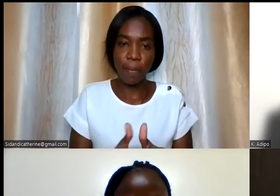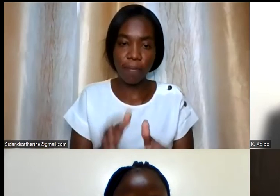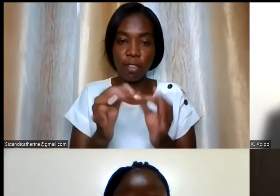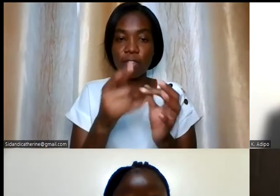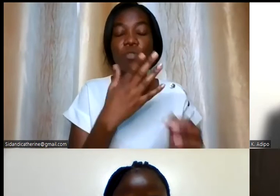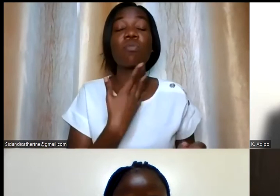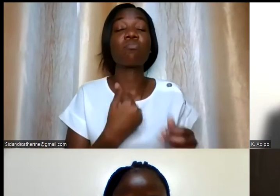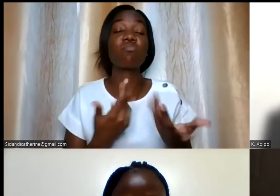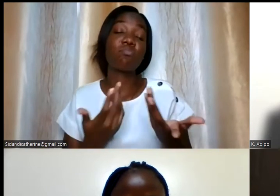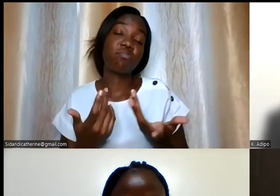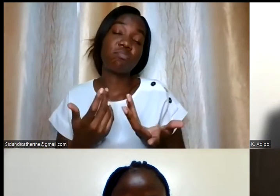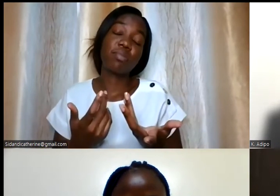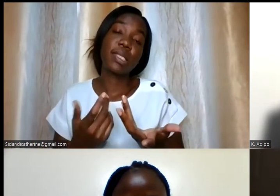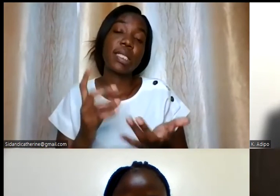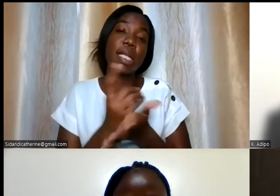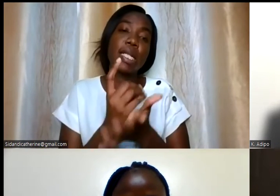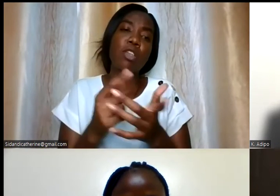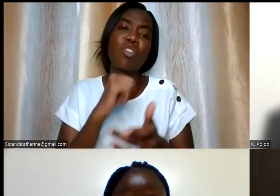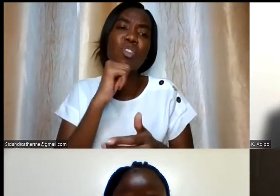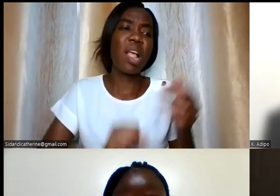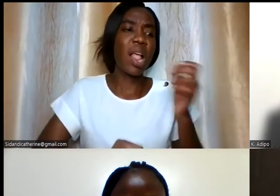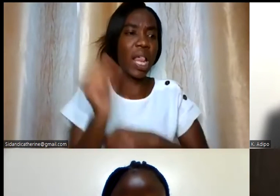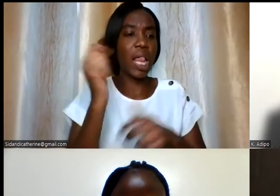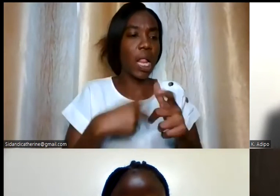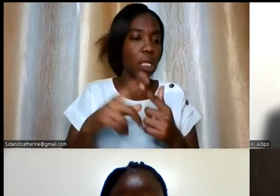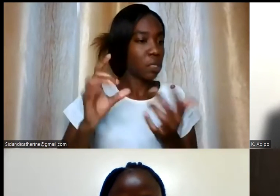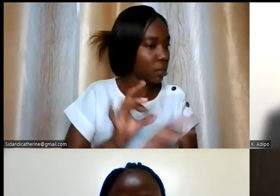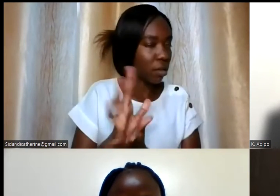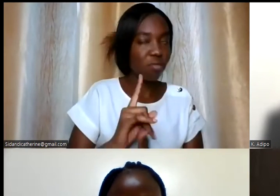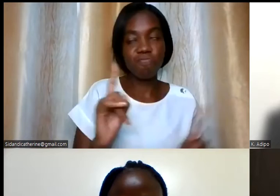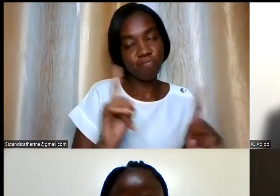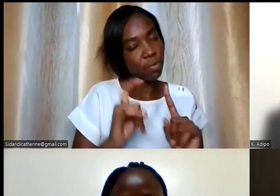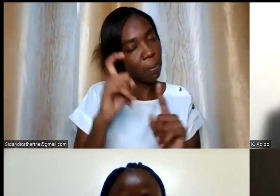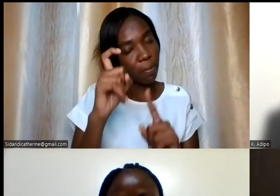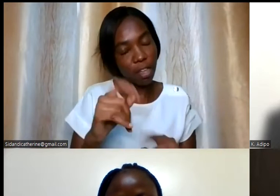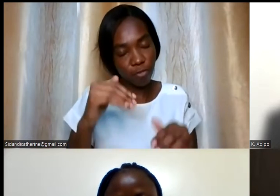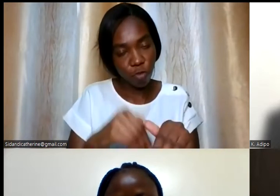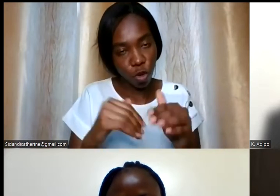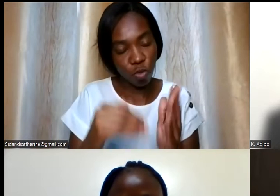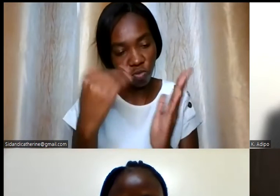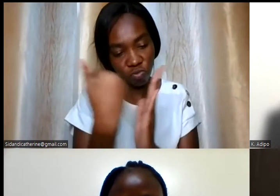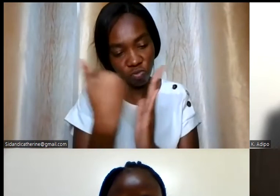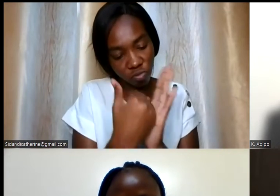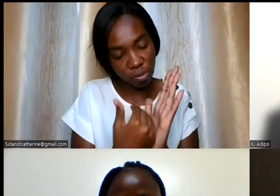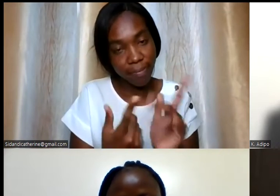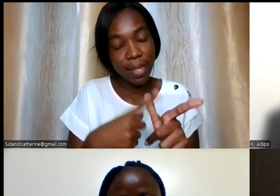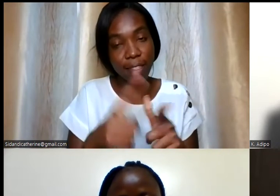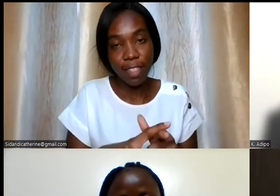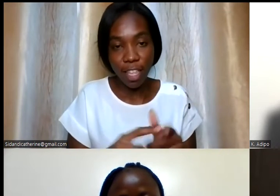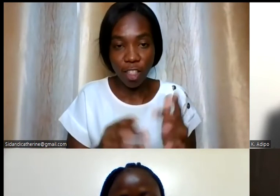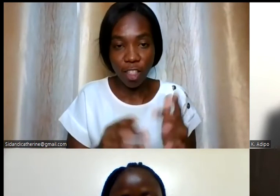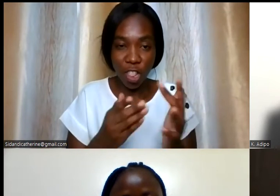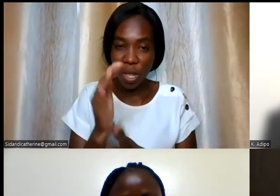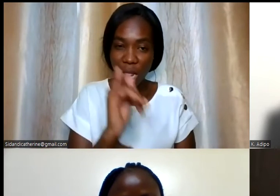employee, you don't just wake up and chase them. No, there is a process that has to be followed, and you have to go through it like this. And